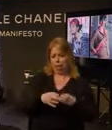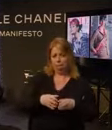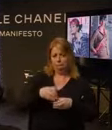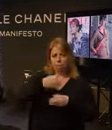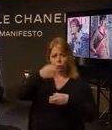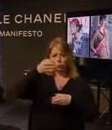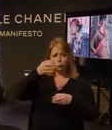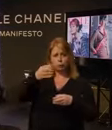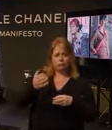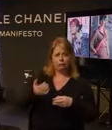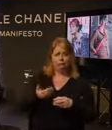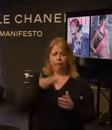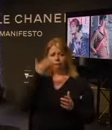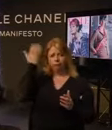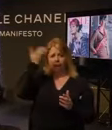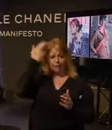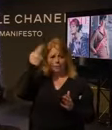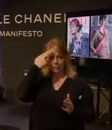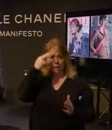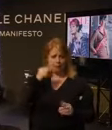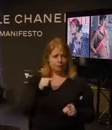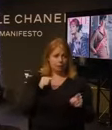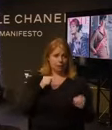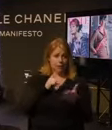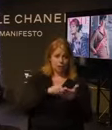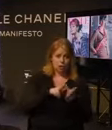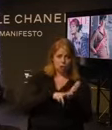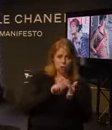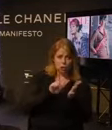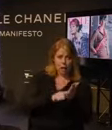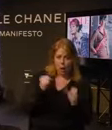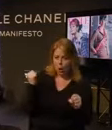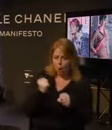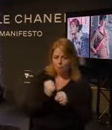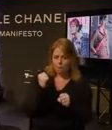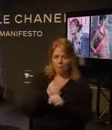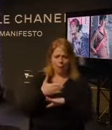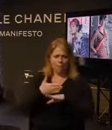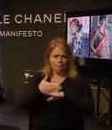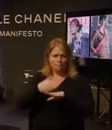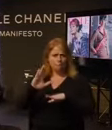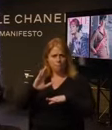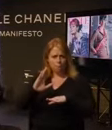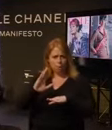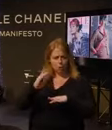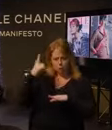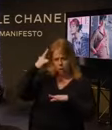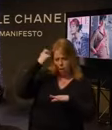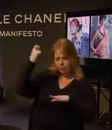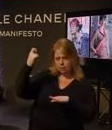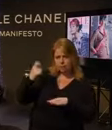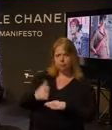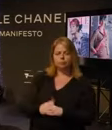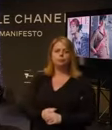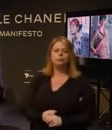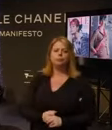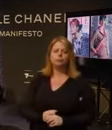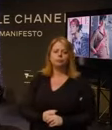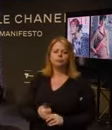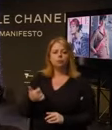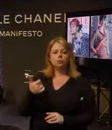names. But what Chanel did in an instant is create this incredibly modern, singular idea, which was to